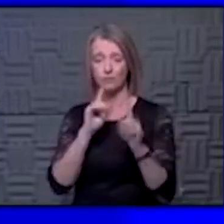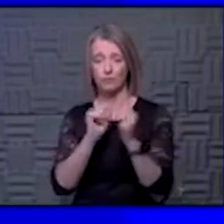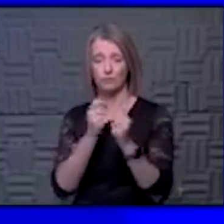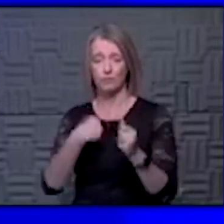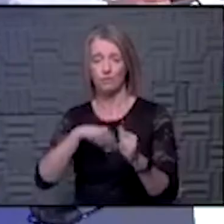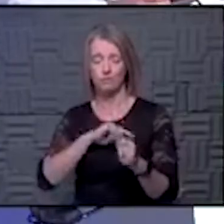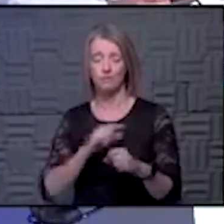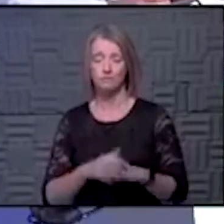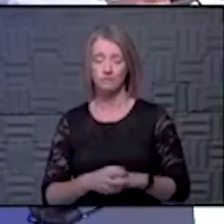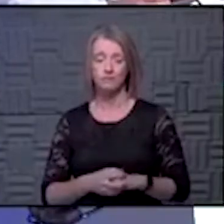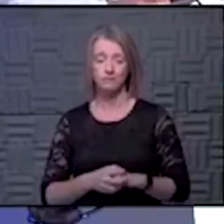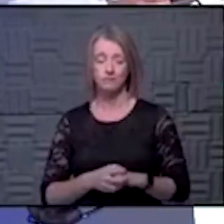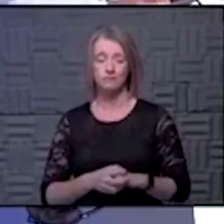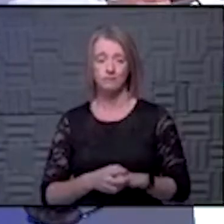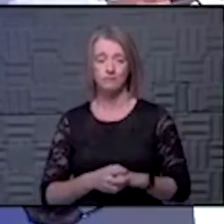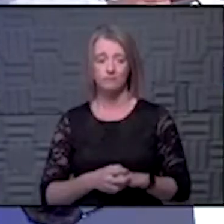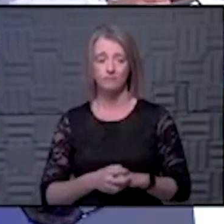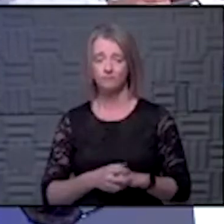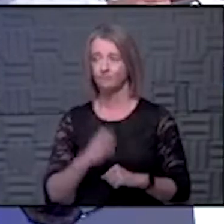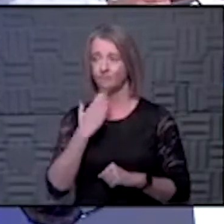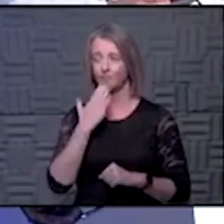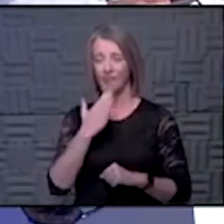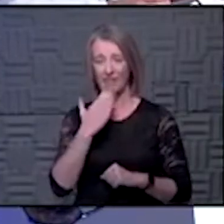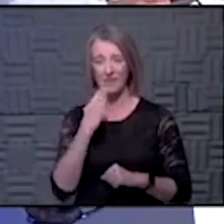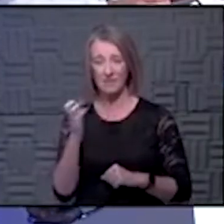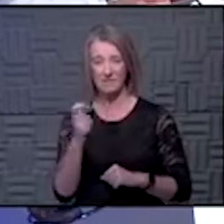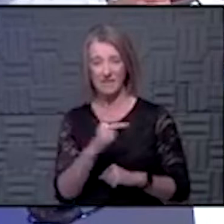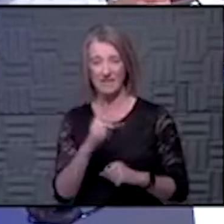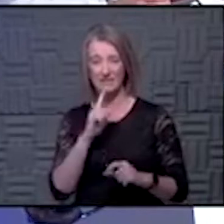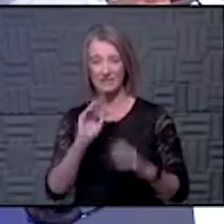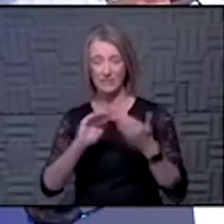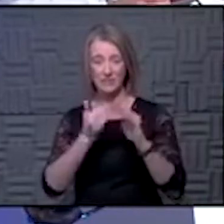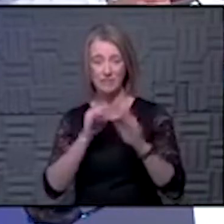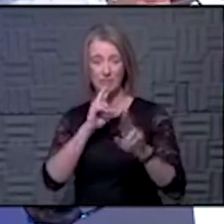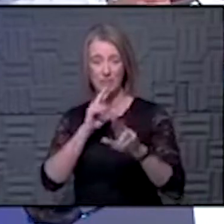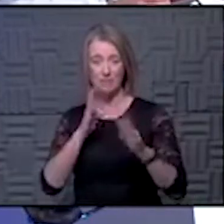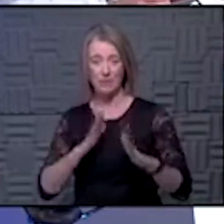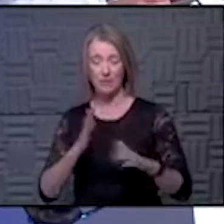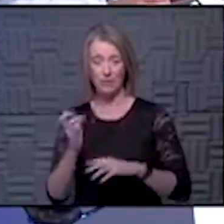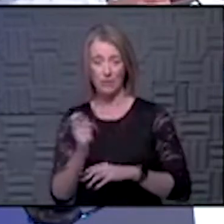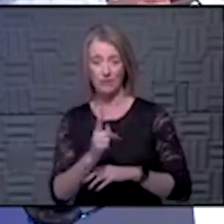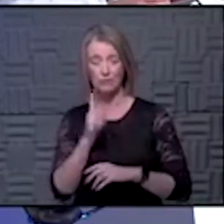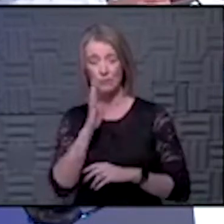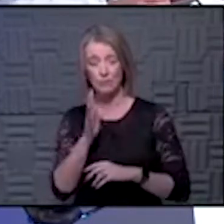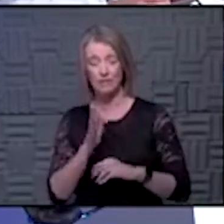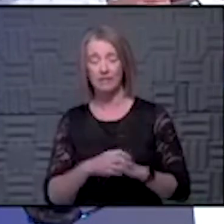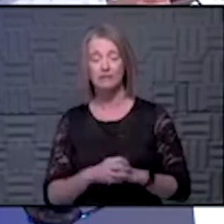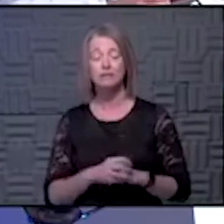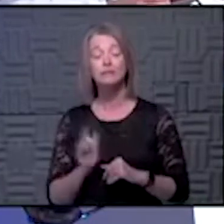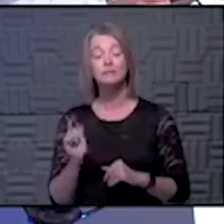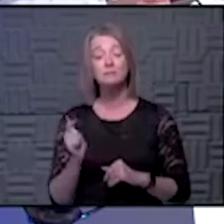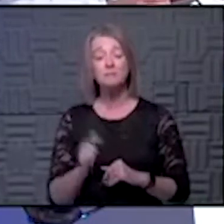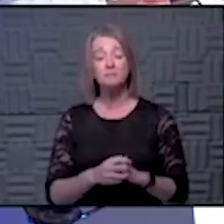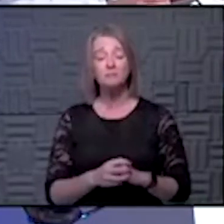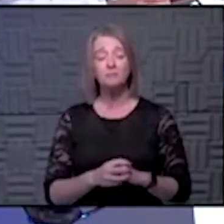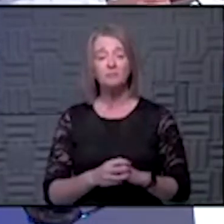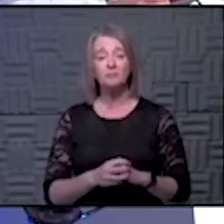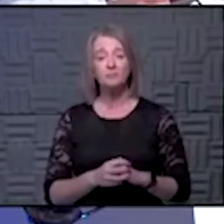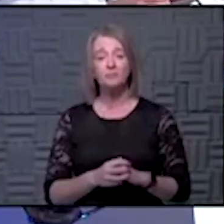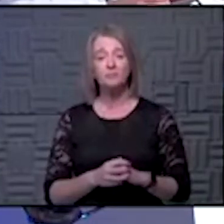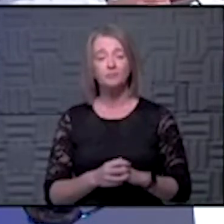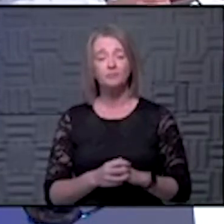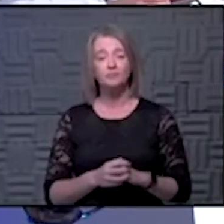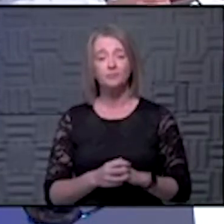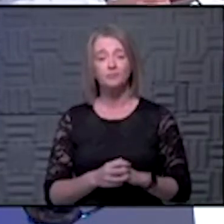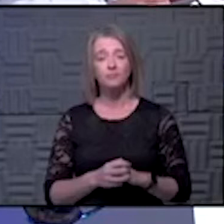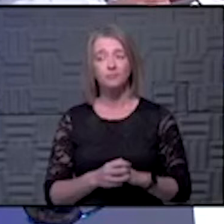us. All right, well, thank you for those. We'll come back to community and reporter questions later on in the